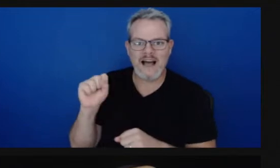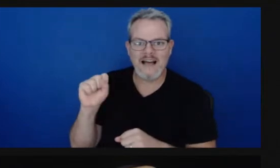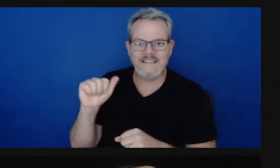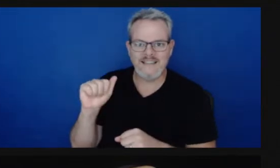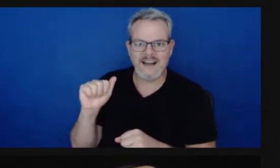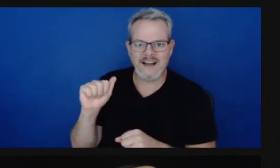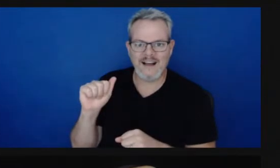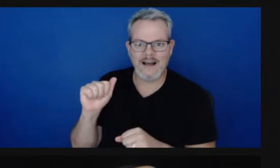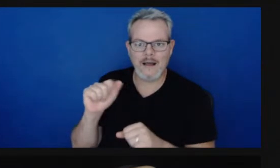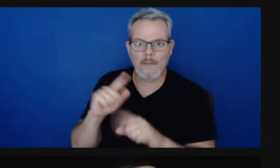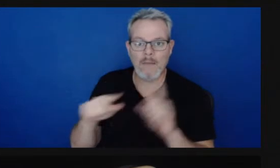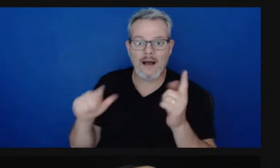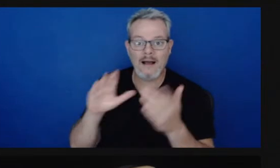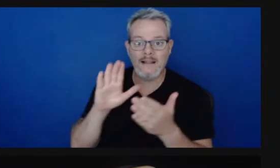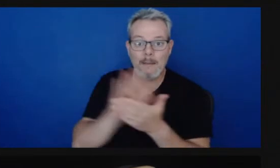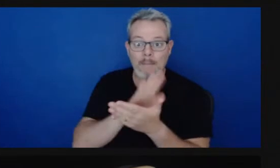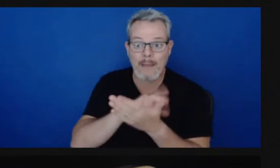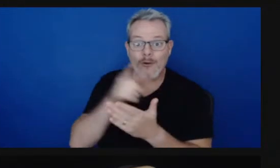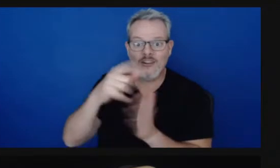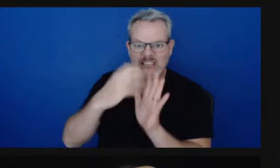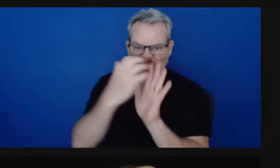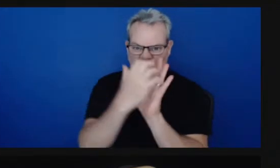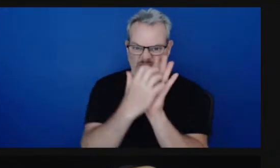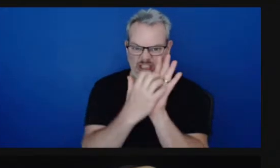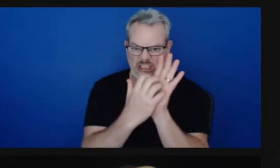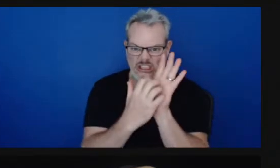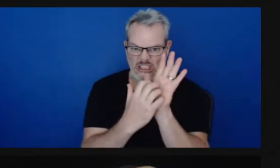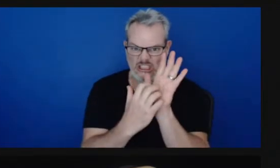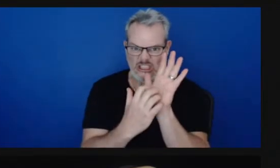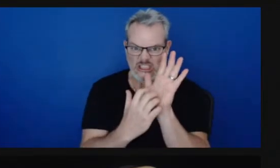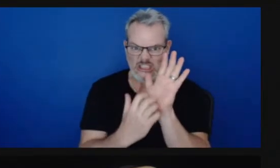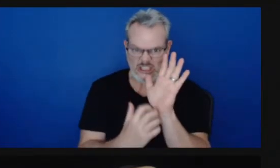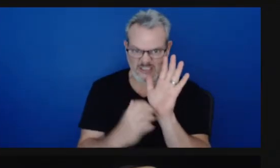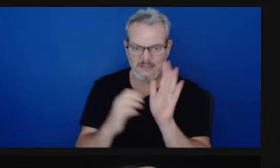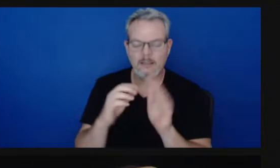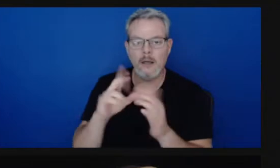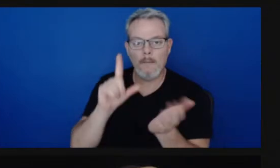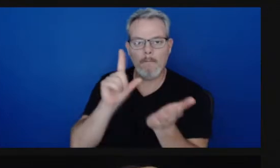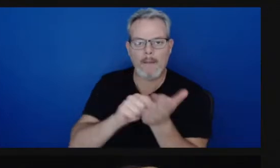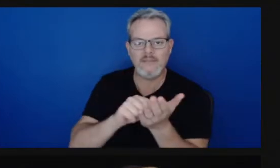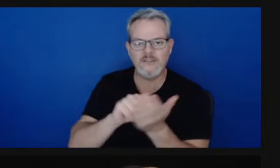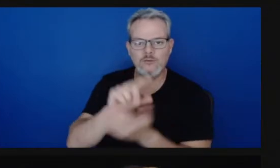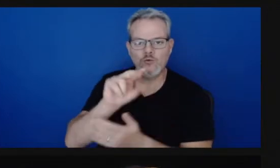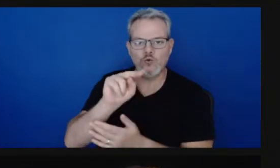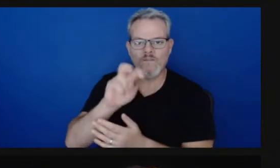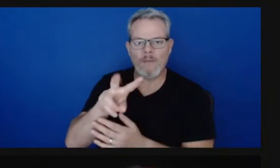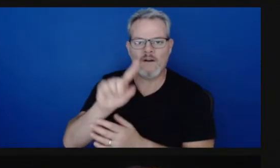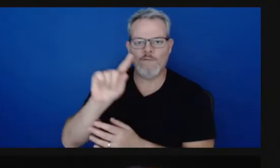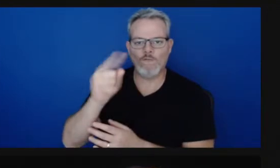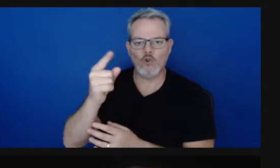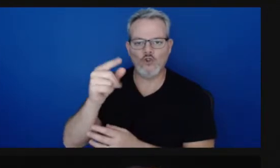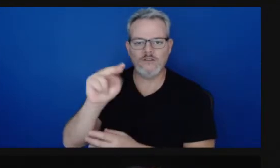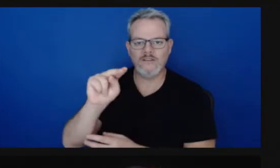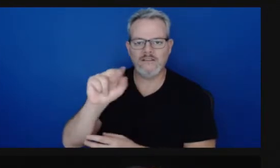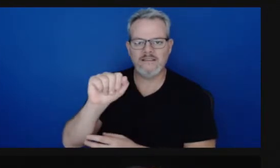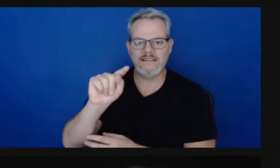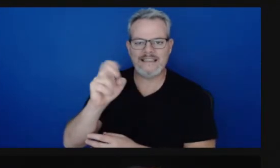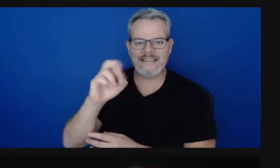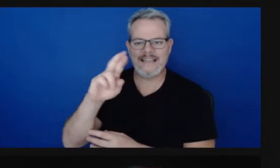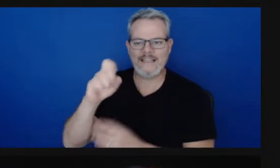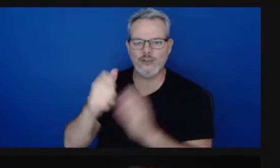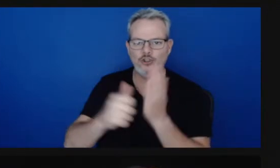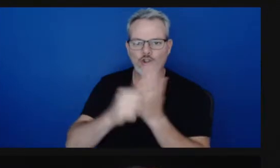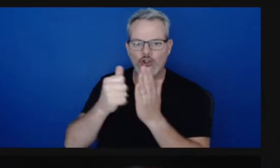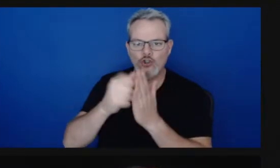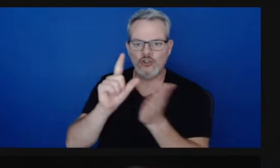The paper is this one in Nature, published November 1st. Moon forming impactor as a source of Earth's